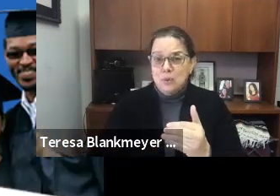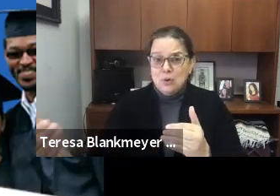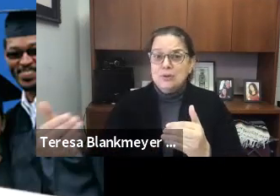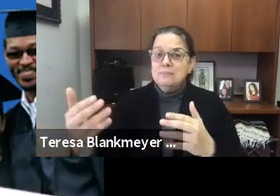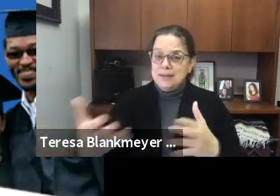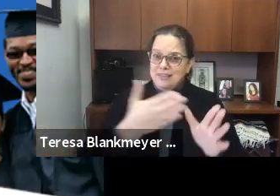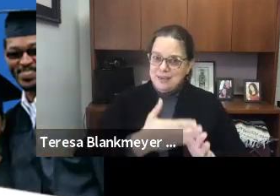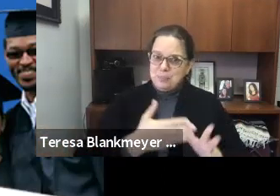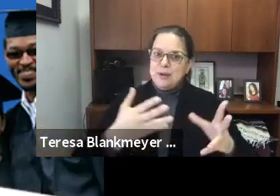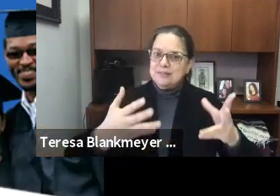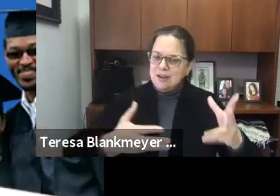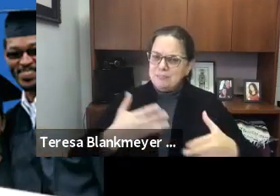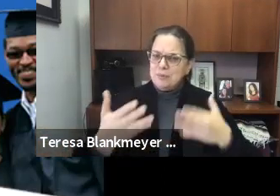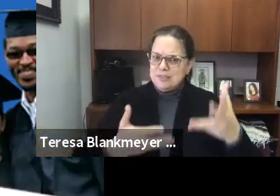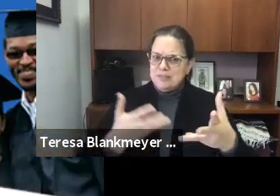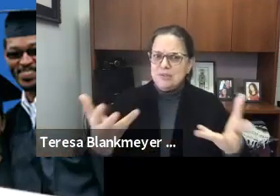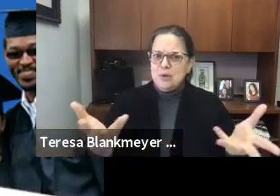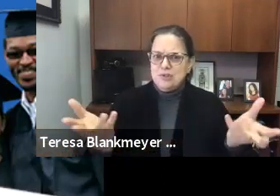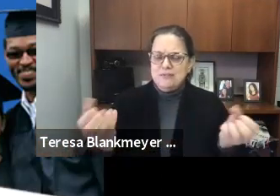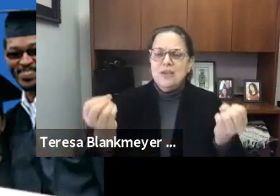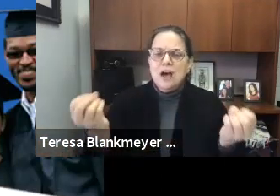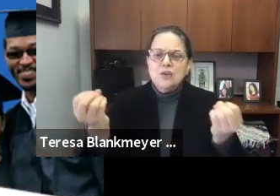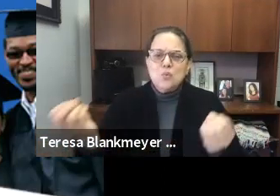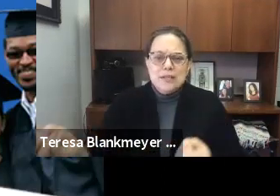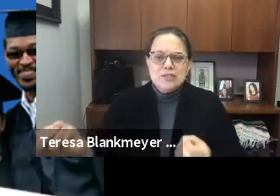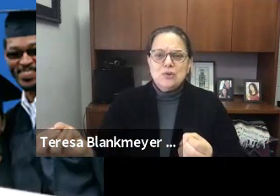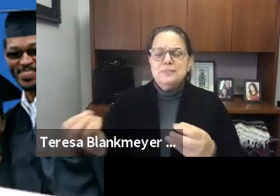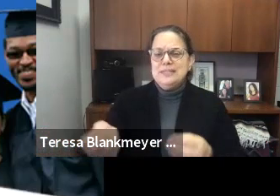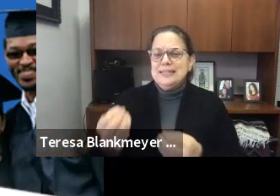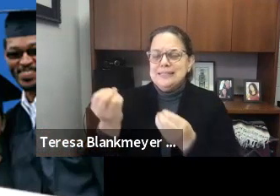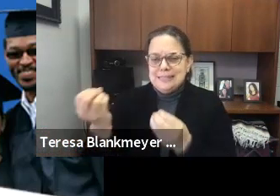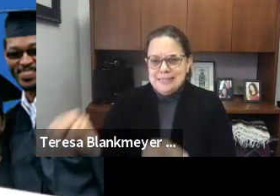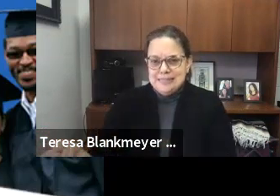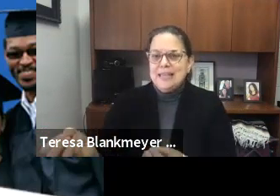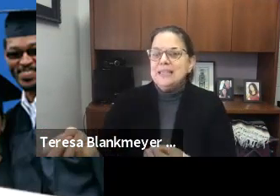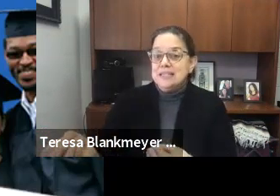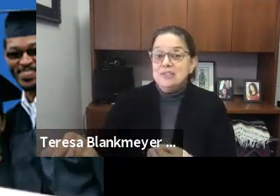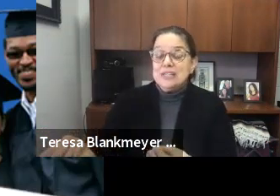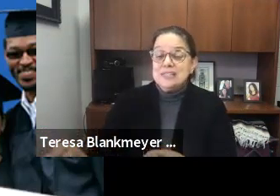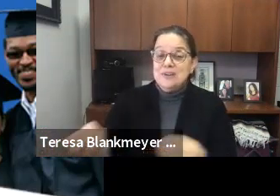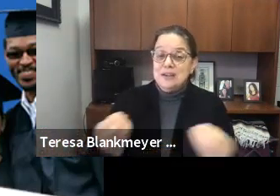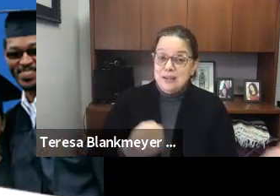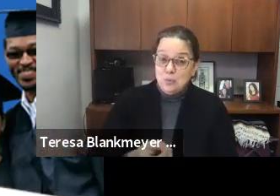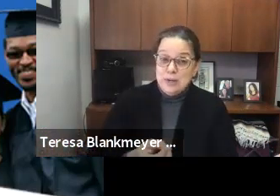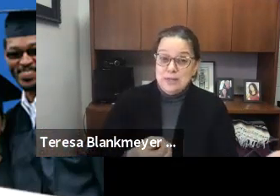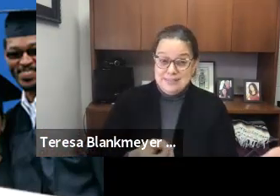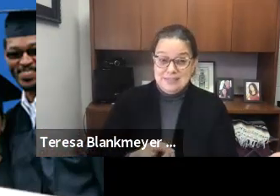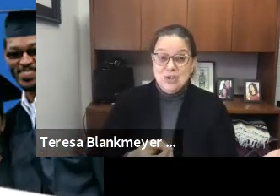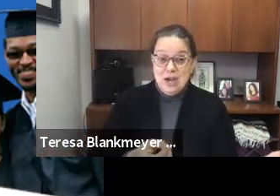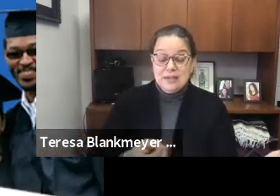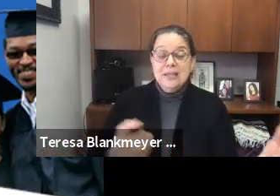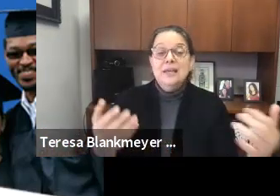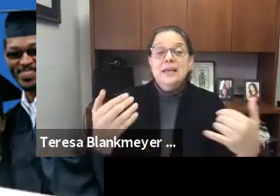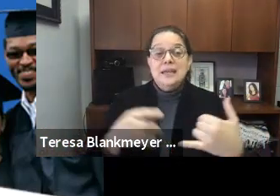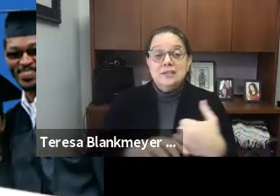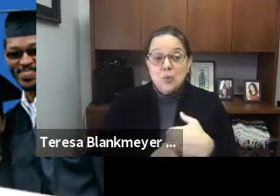going forward. But at that point in time, there was still this question of under what circumstances is it ethically justified and when is it